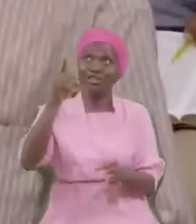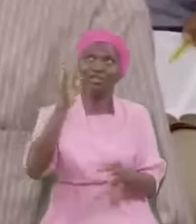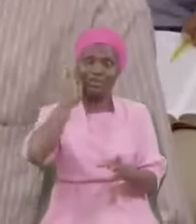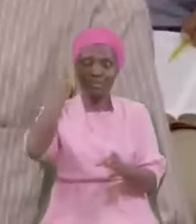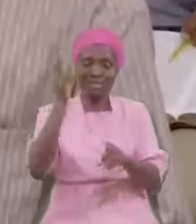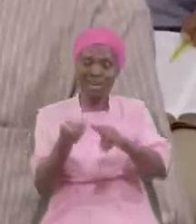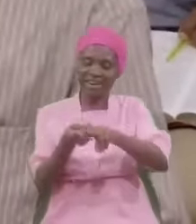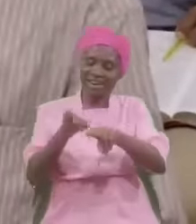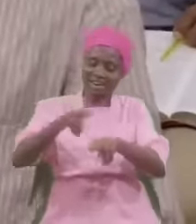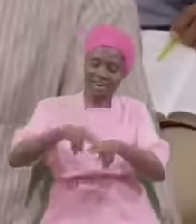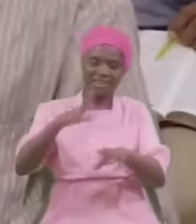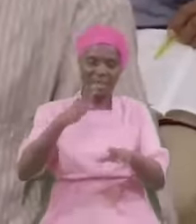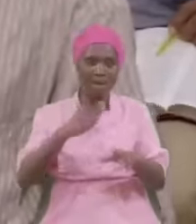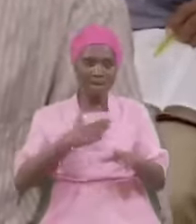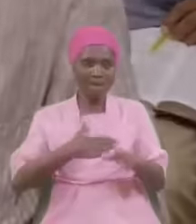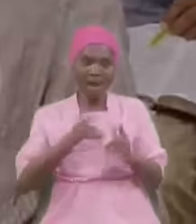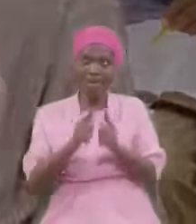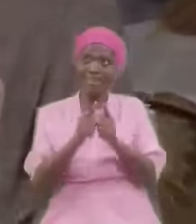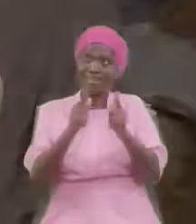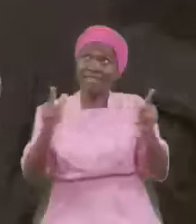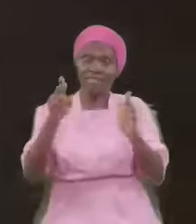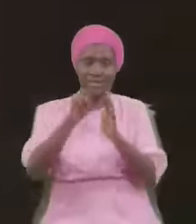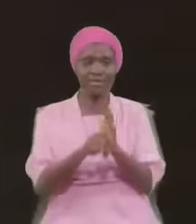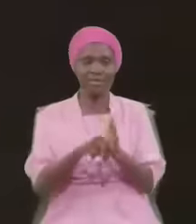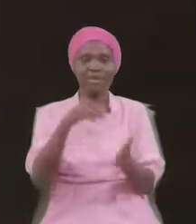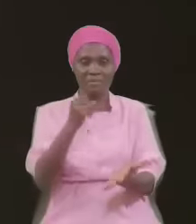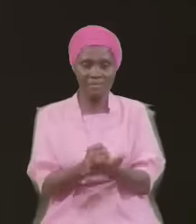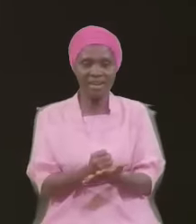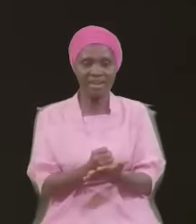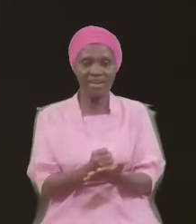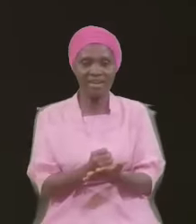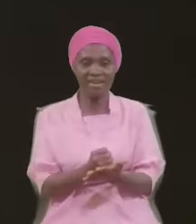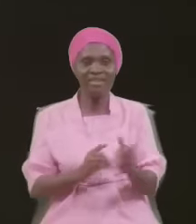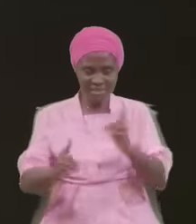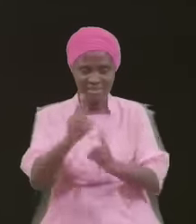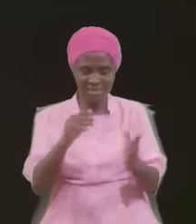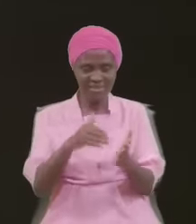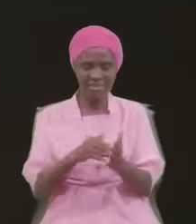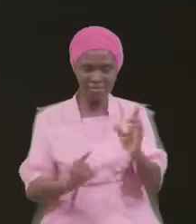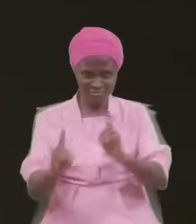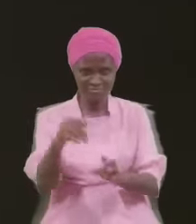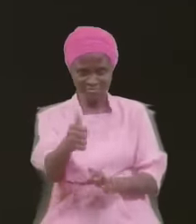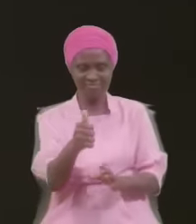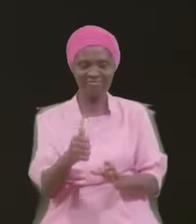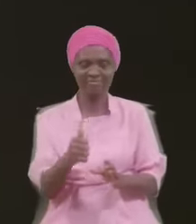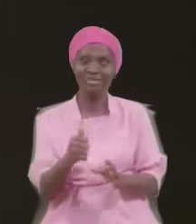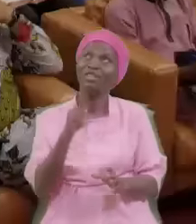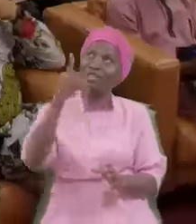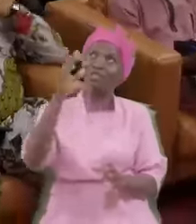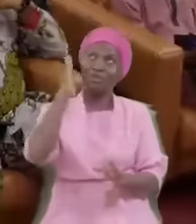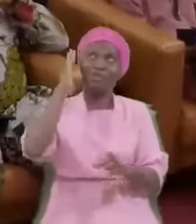Thou shalt increase my greatness. I want to say that again for